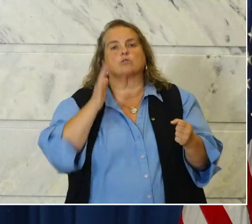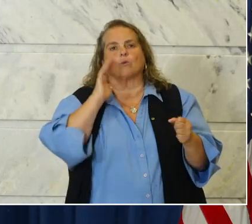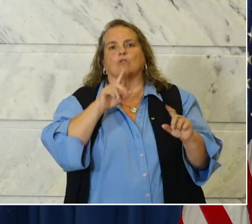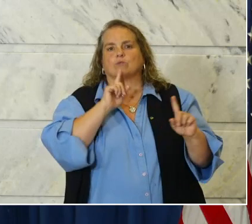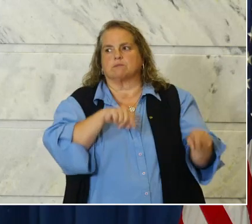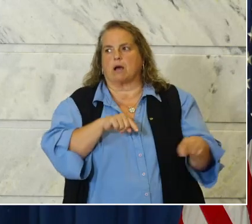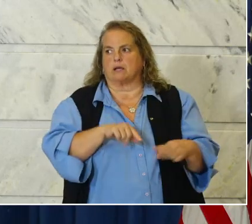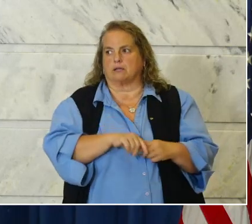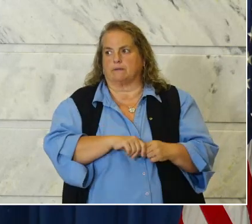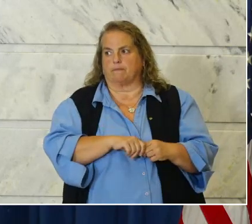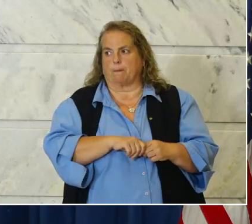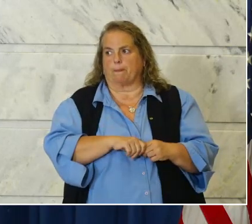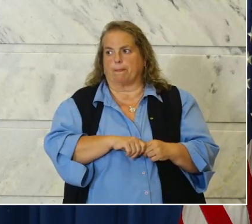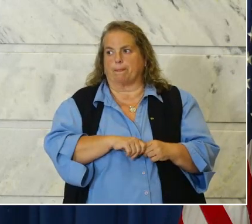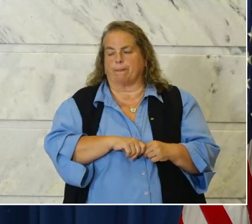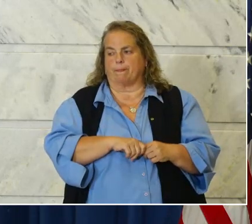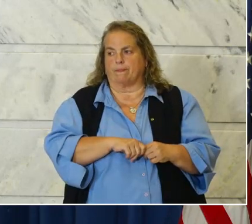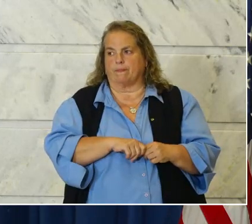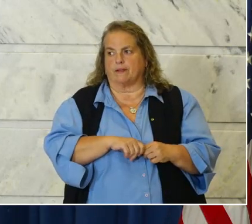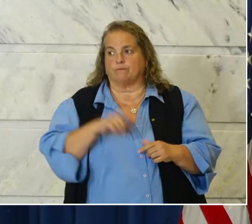Joe.